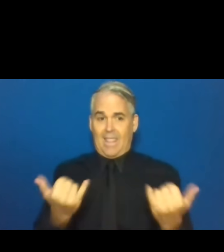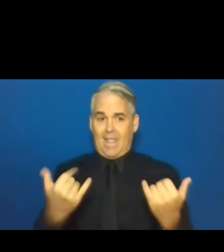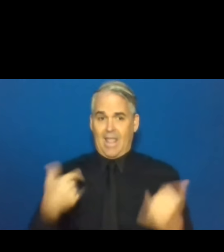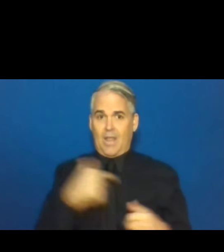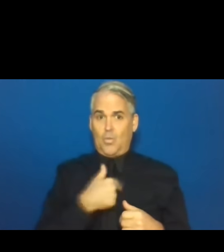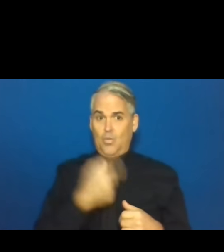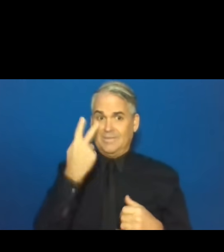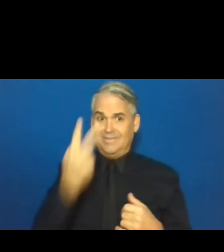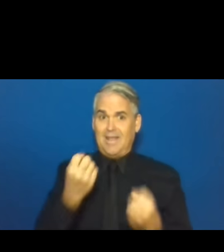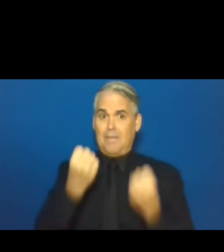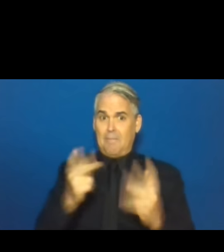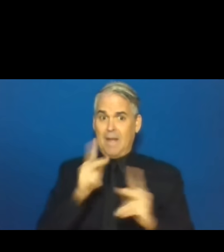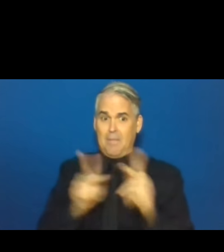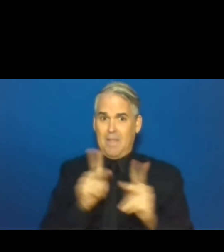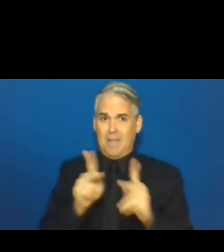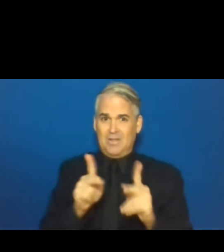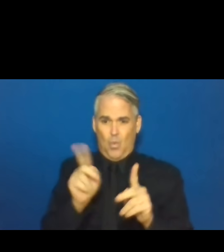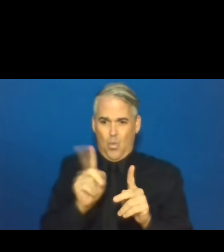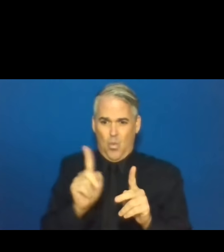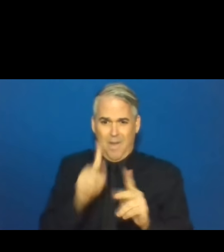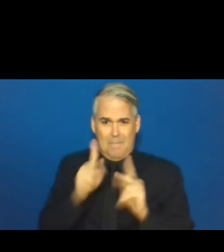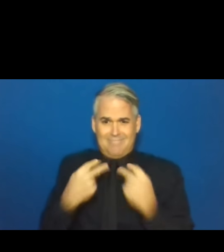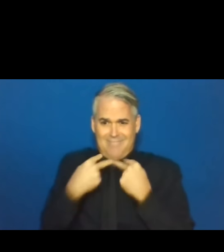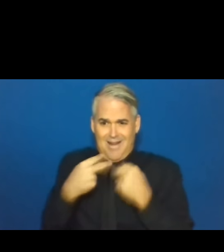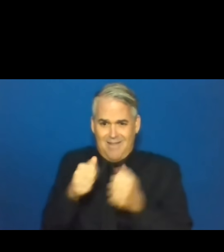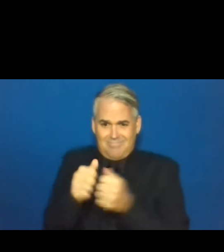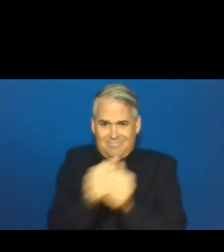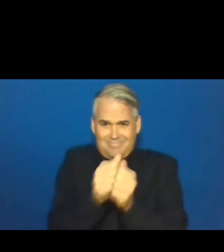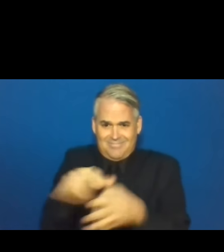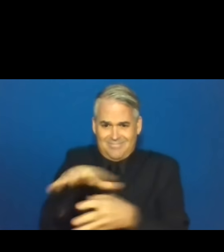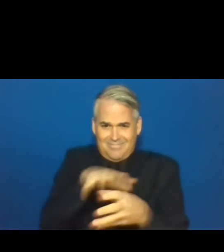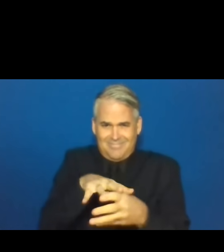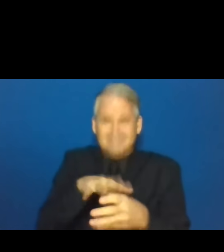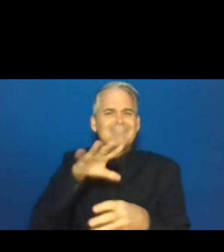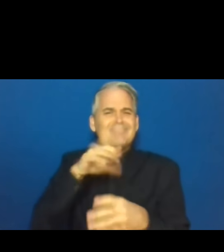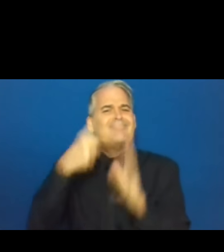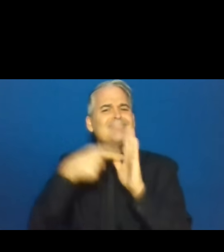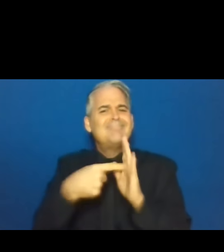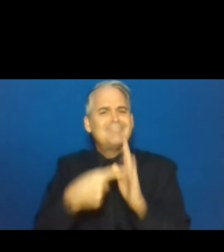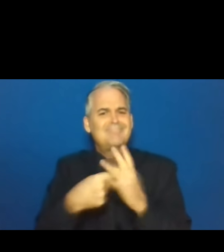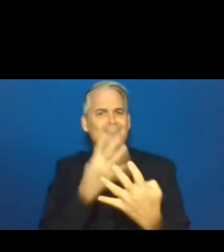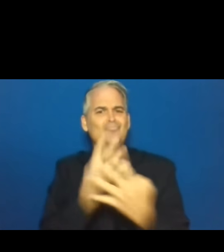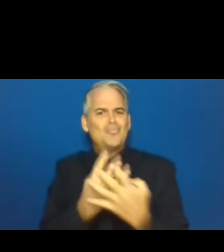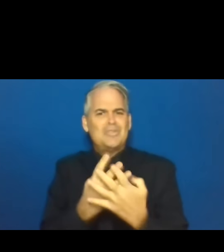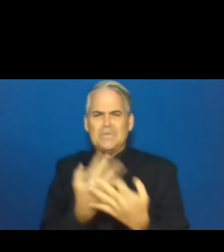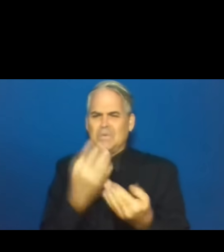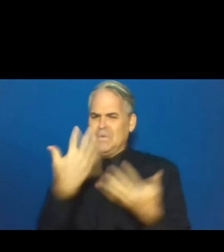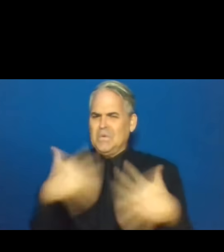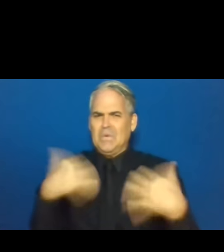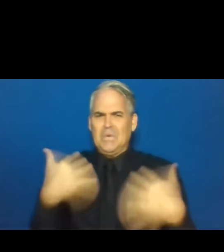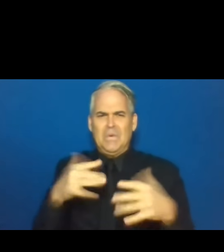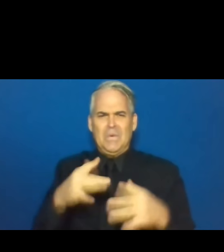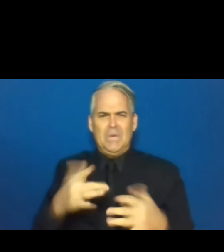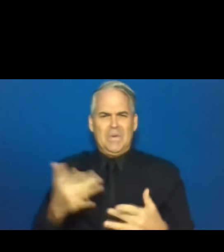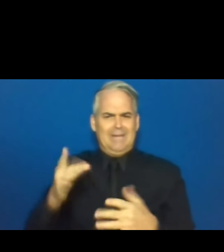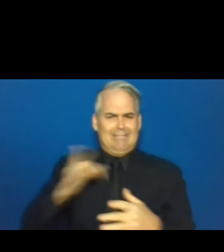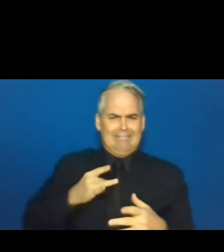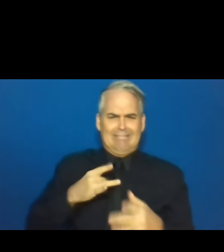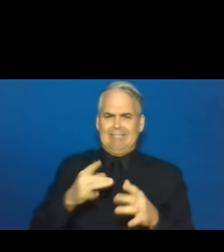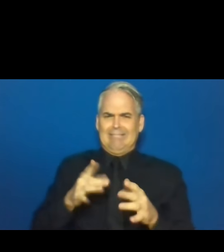institutional settings, including our correction facilities. Our public health infrastructure, from our hospitals